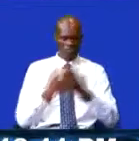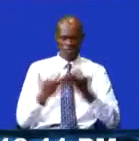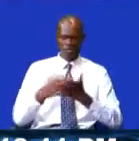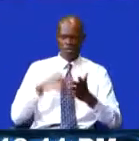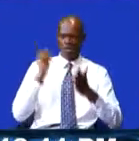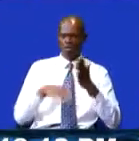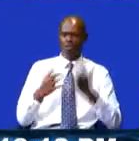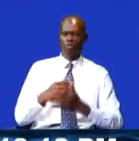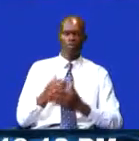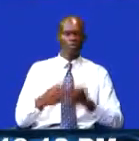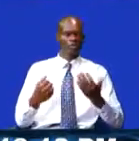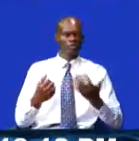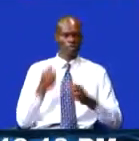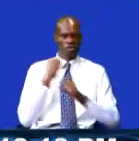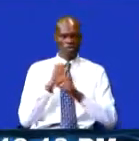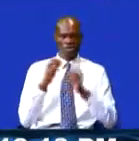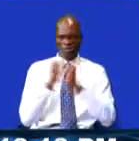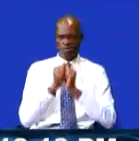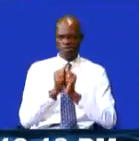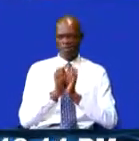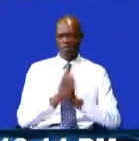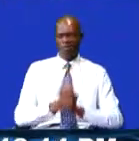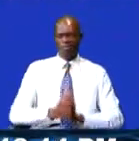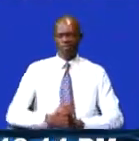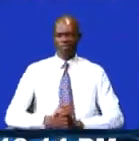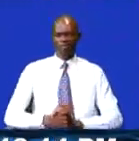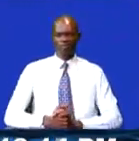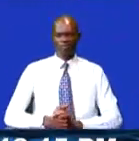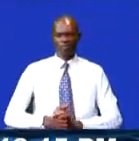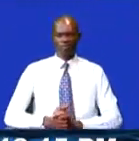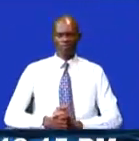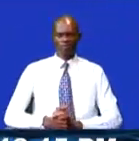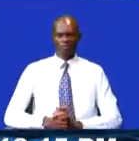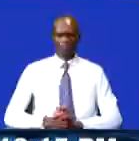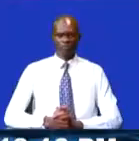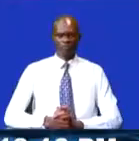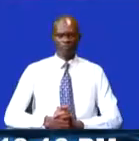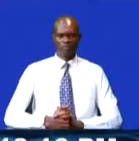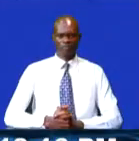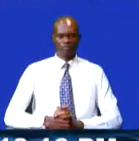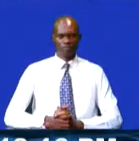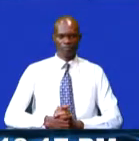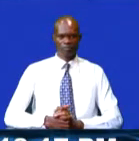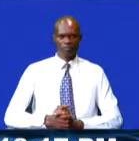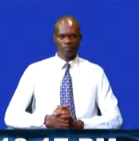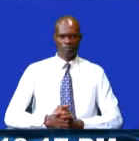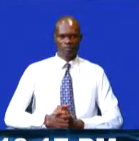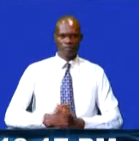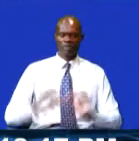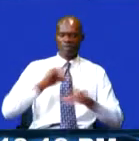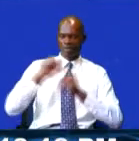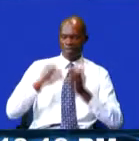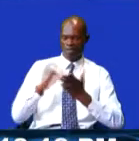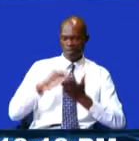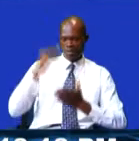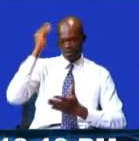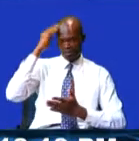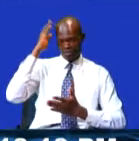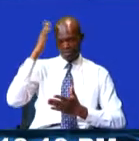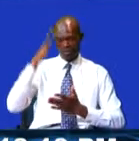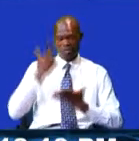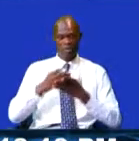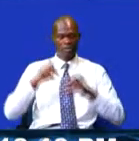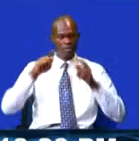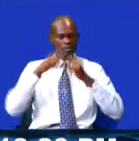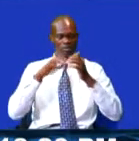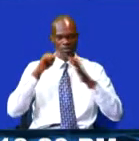onyalo tiyo godo mondo obir godo. Ne Kala TV, an Jesse Omondi. Yore somo ne orochore e